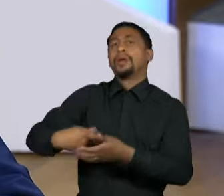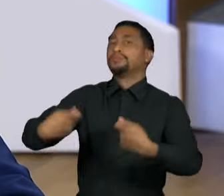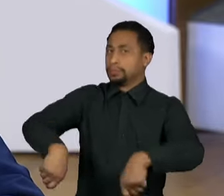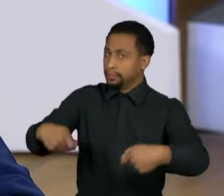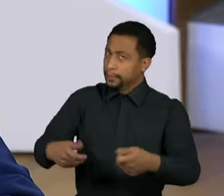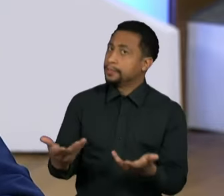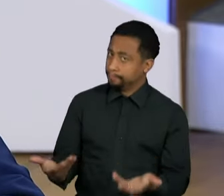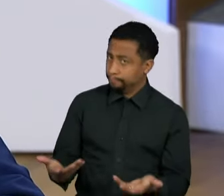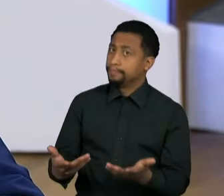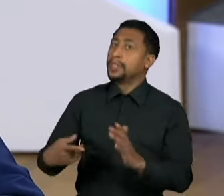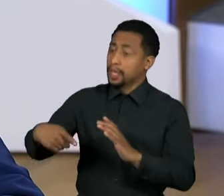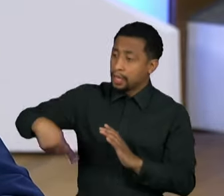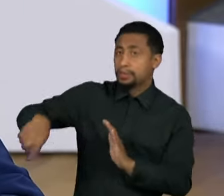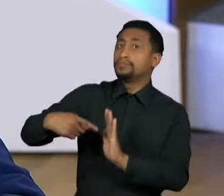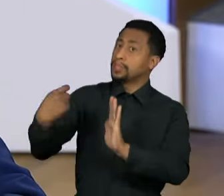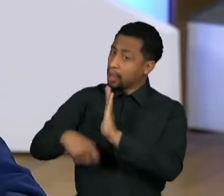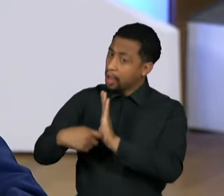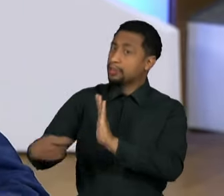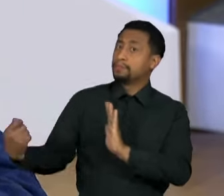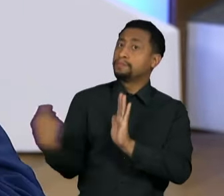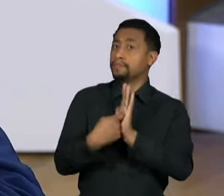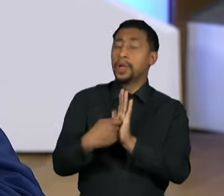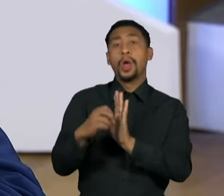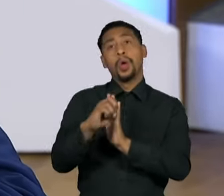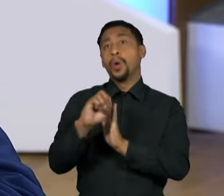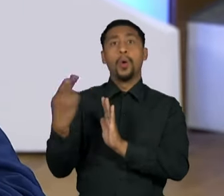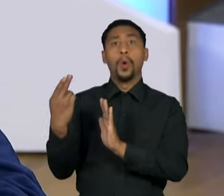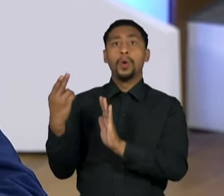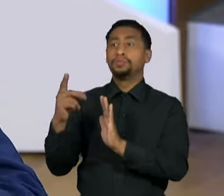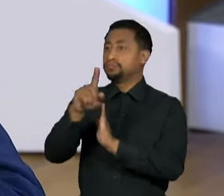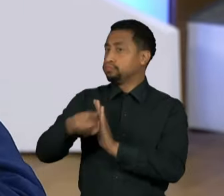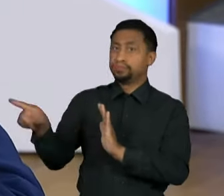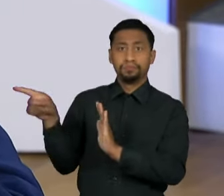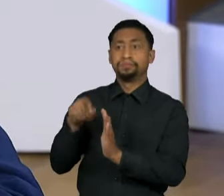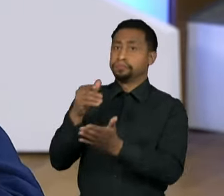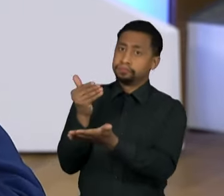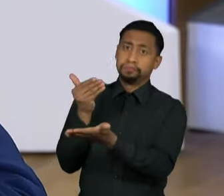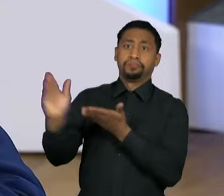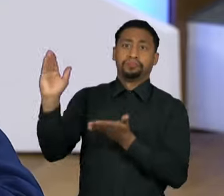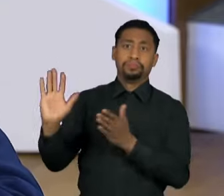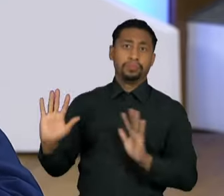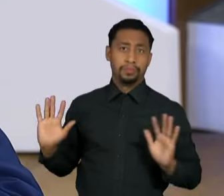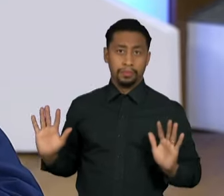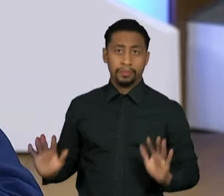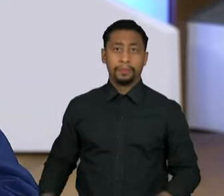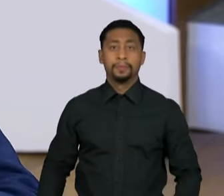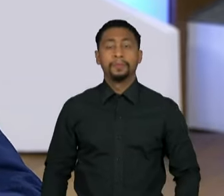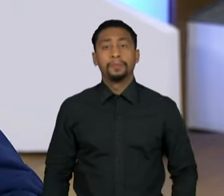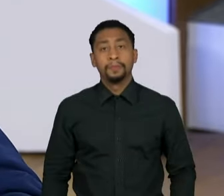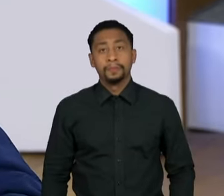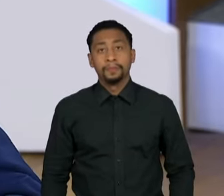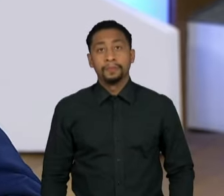to tax either to tax or possibly to ban